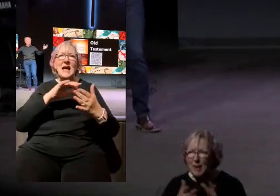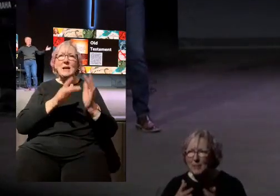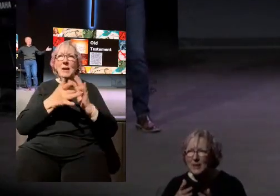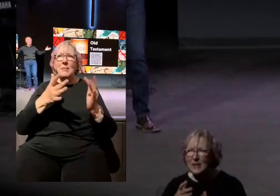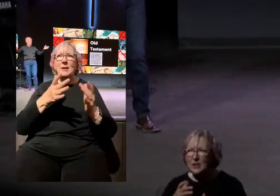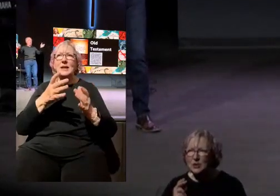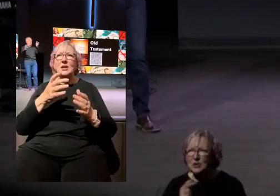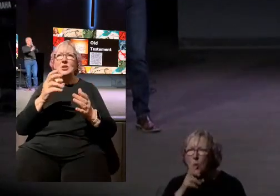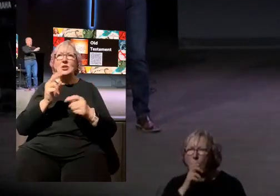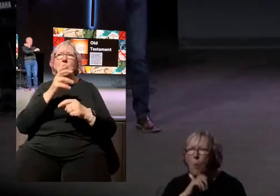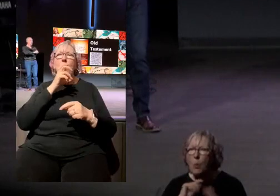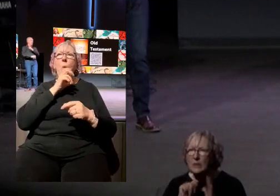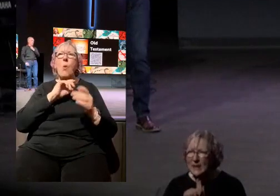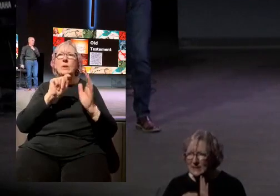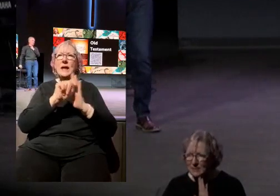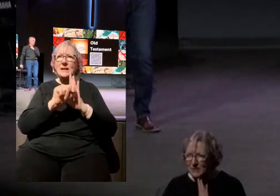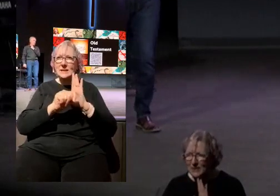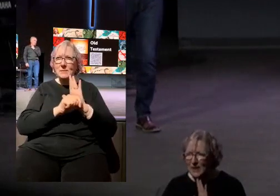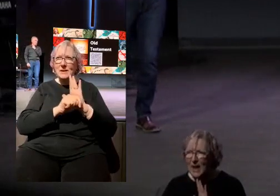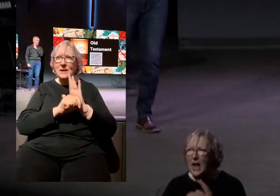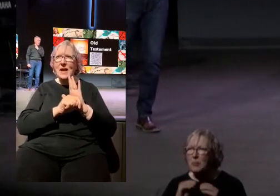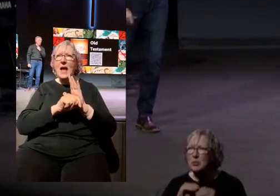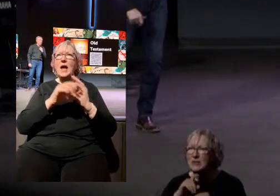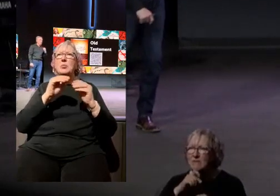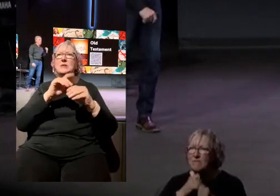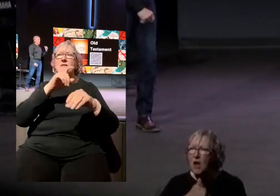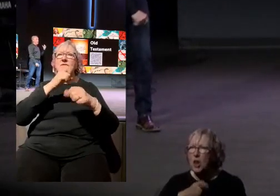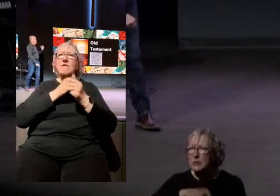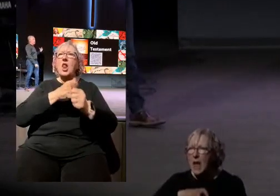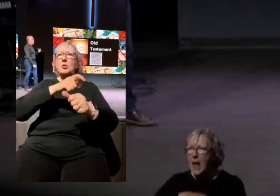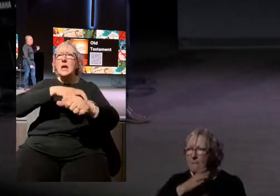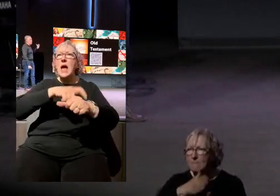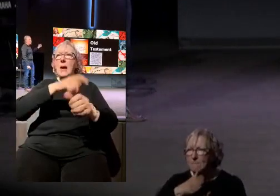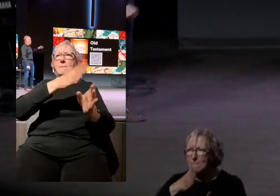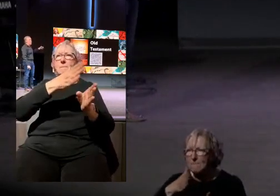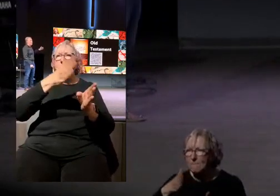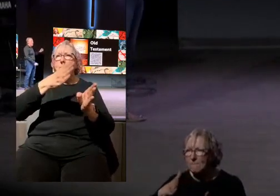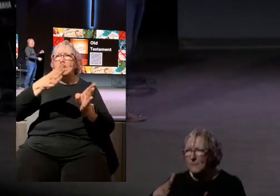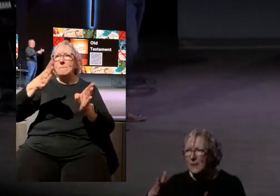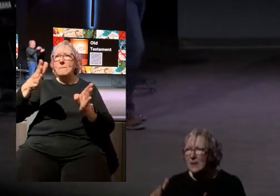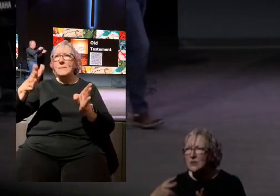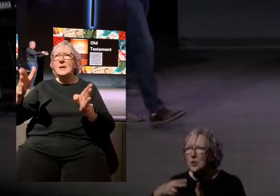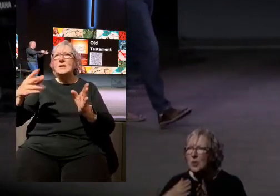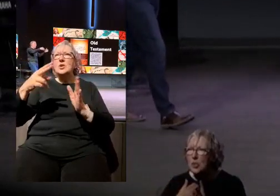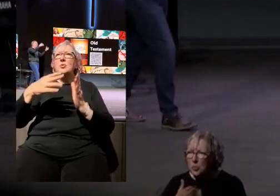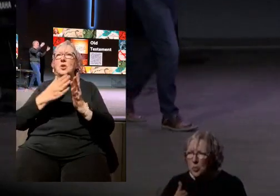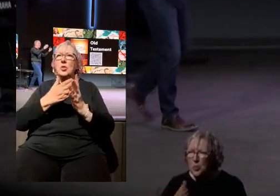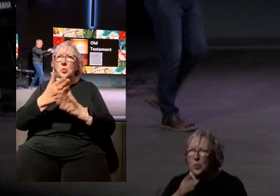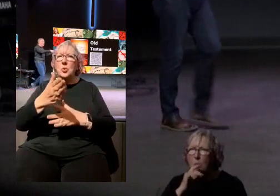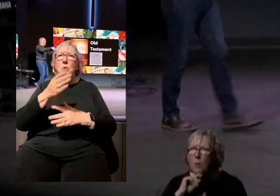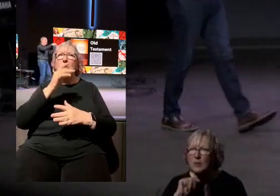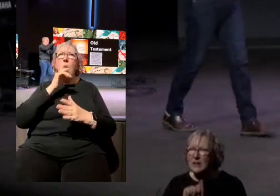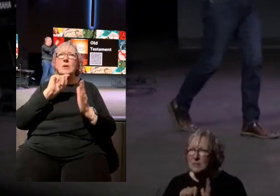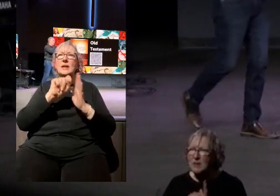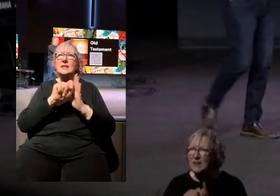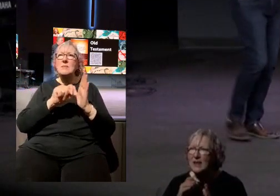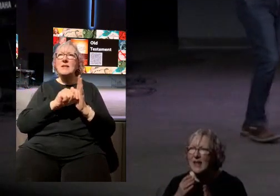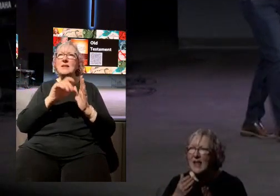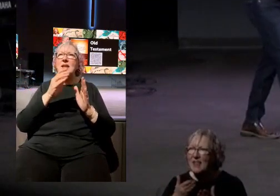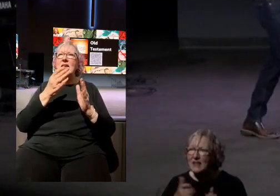it in chronological order. So as you're reading through the Old Testament now, things are being put into the context of